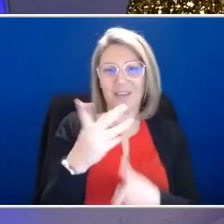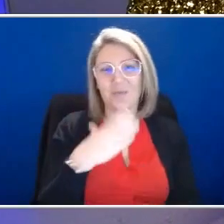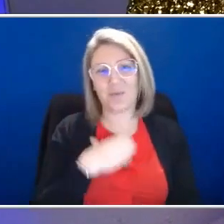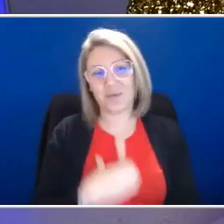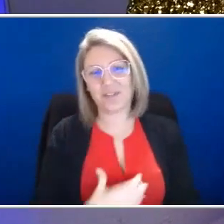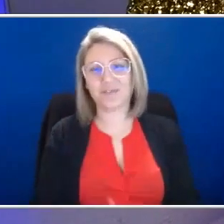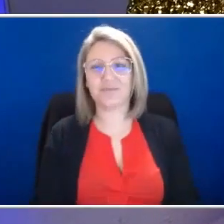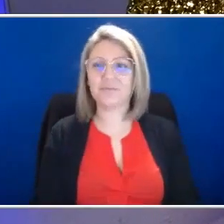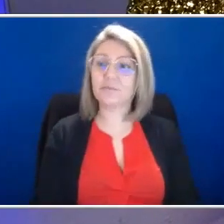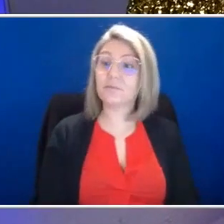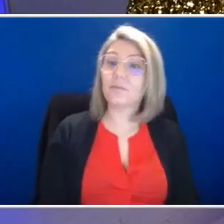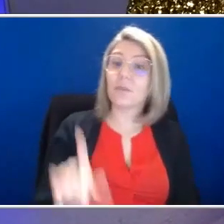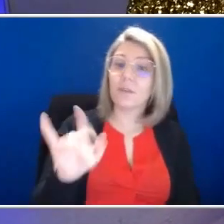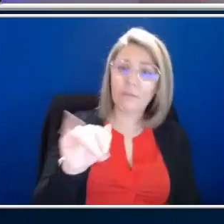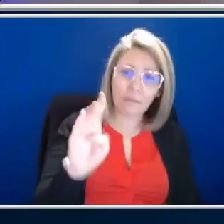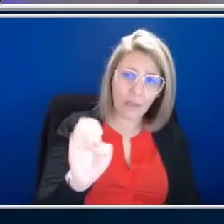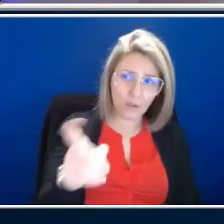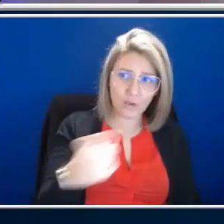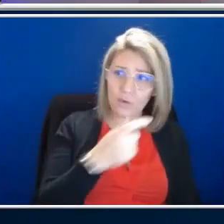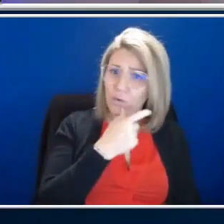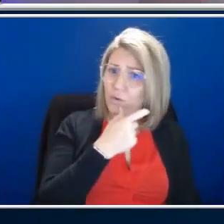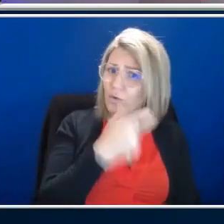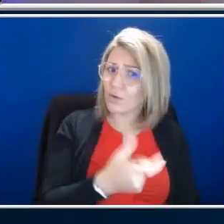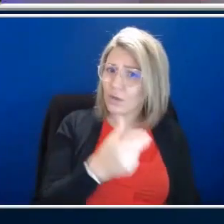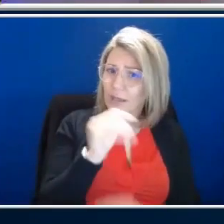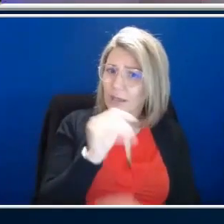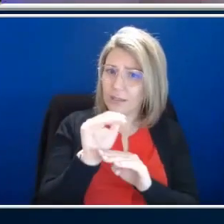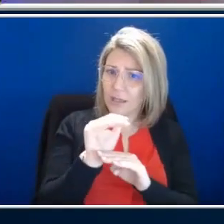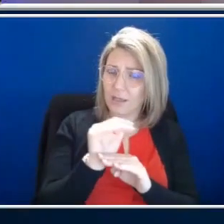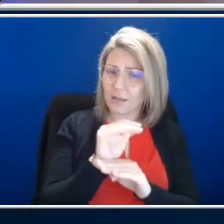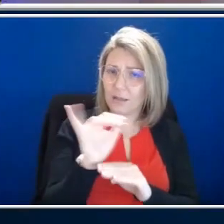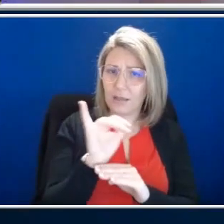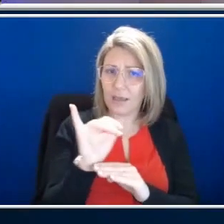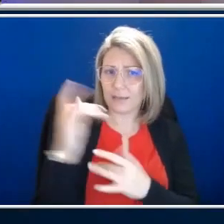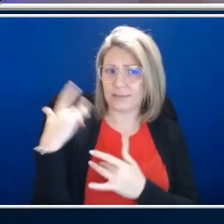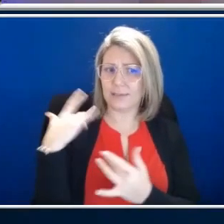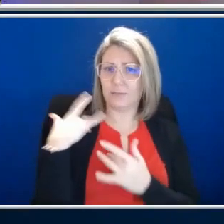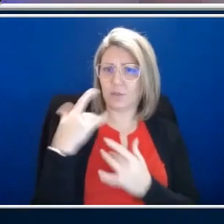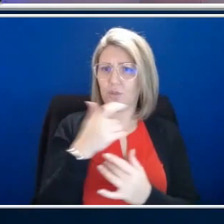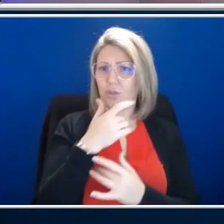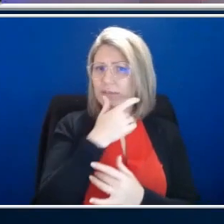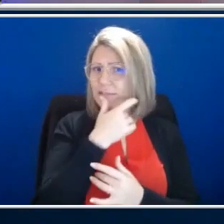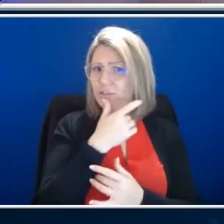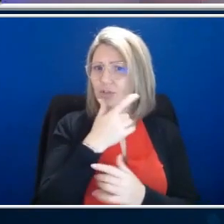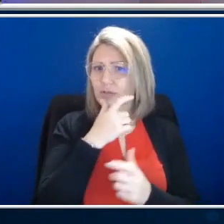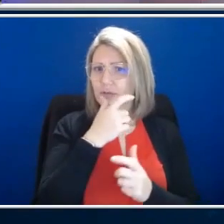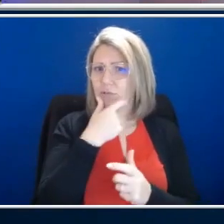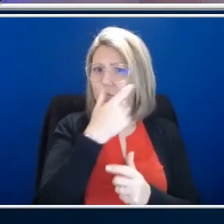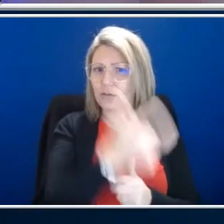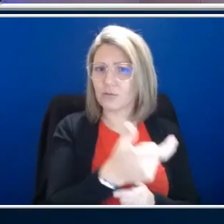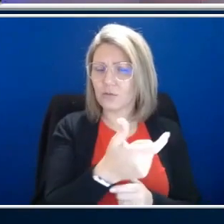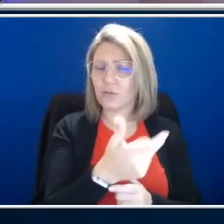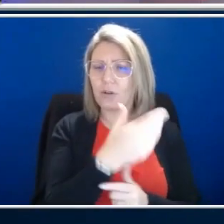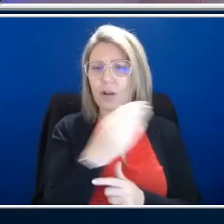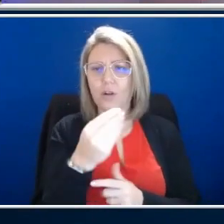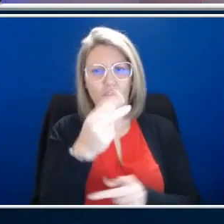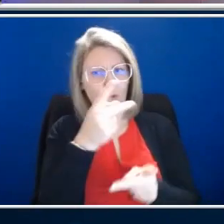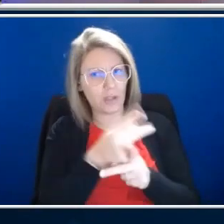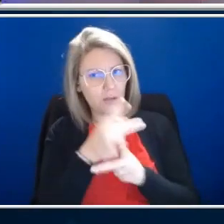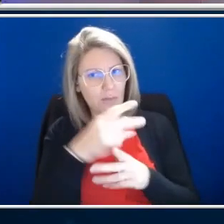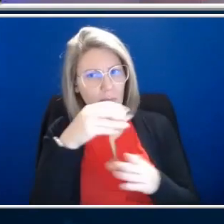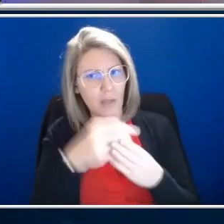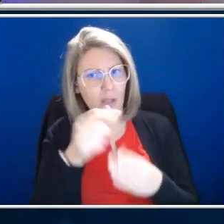you remove them at night? Like people would remove regular dentures? Do you just snap them in and snap them out? Or do you keep them in for long periods of